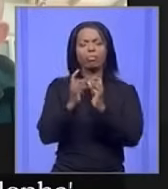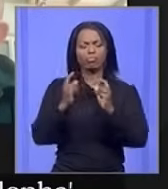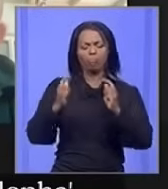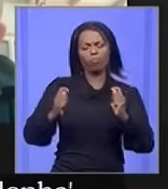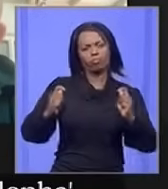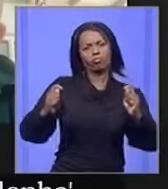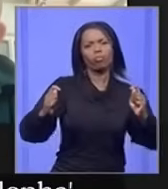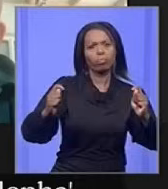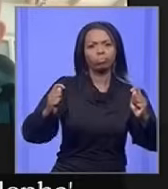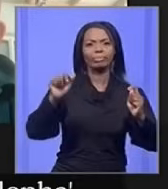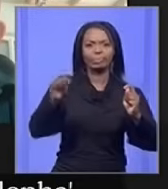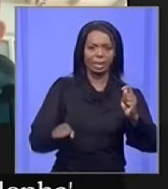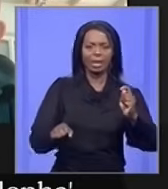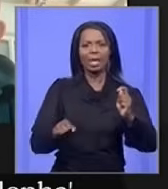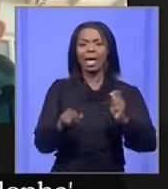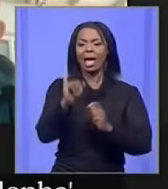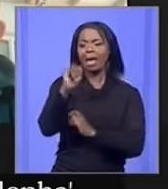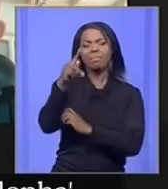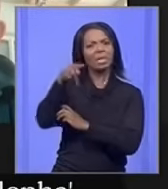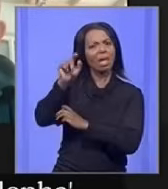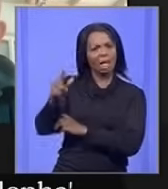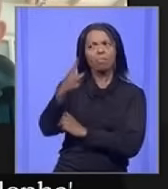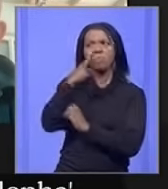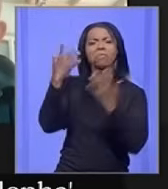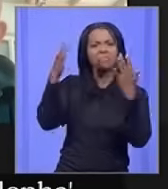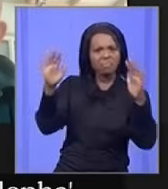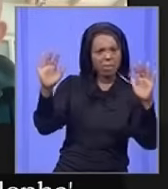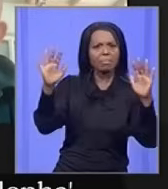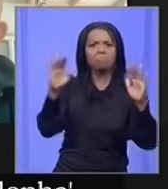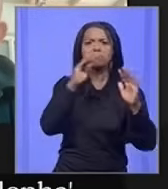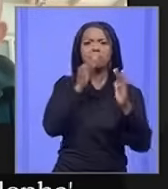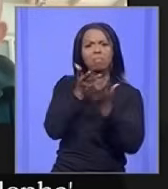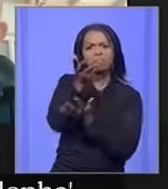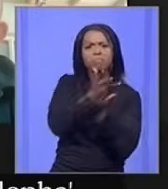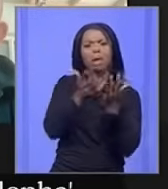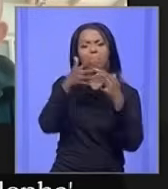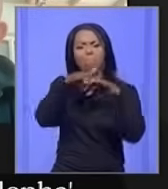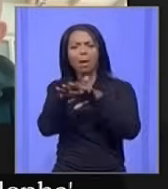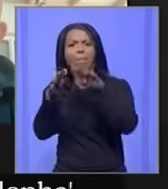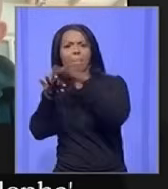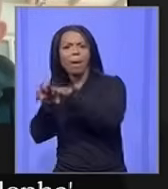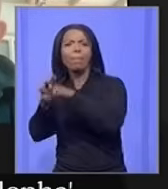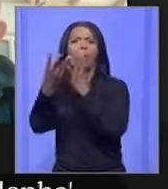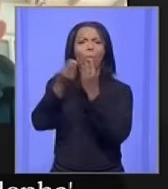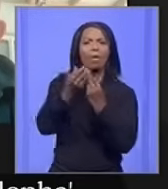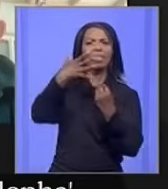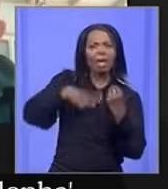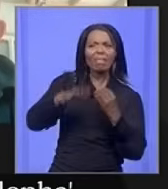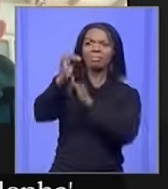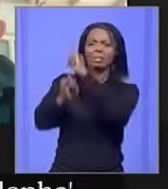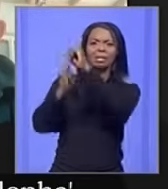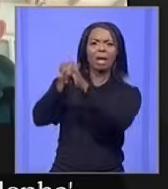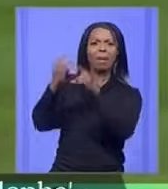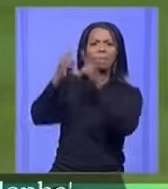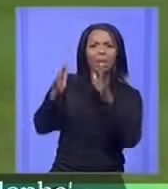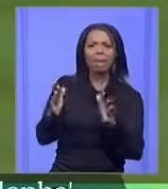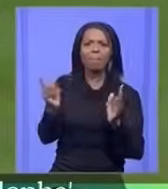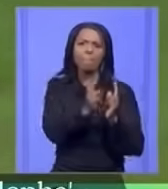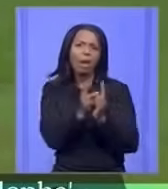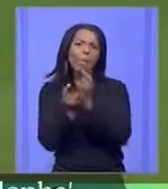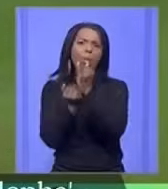stronger and stronger. And we've seen it at the IPL. And then it's the interactions with the international talent, the stars that come in, you know,